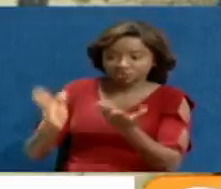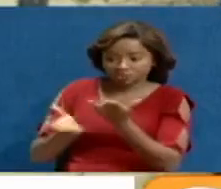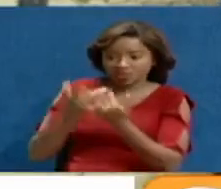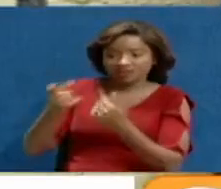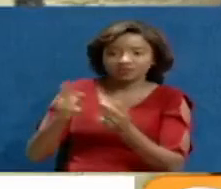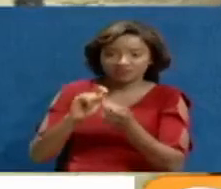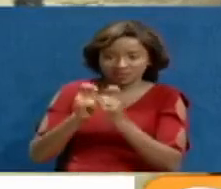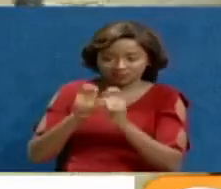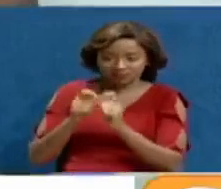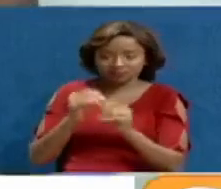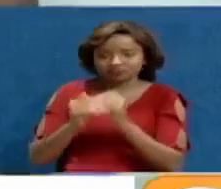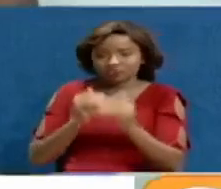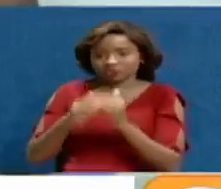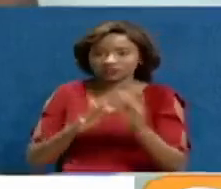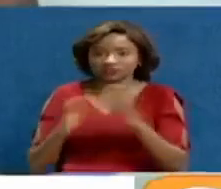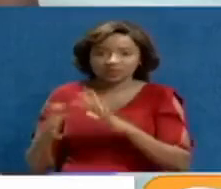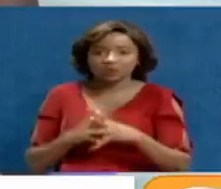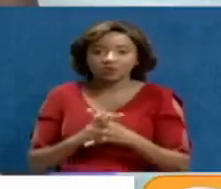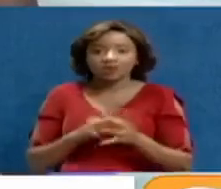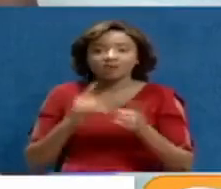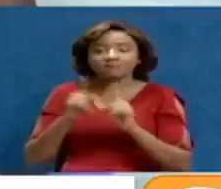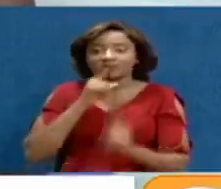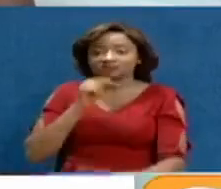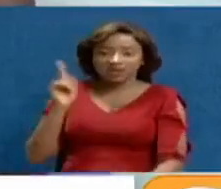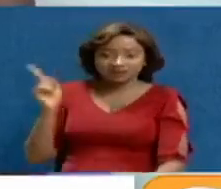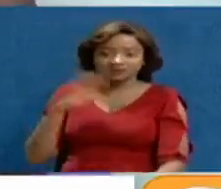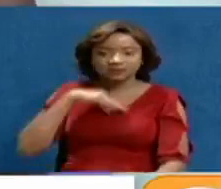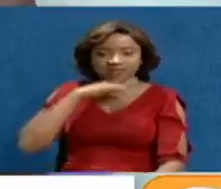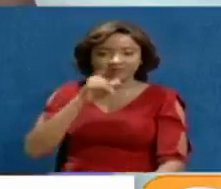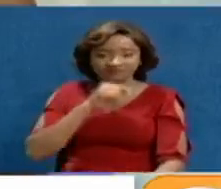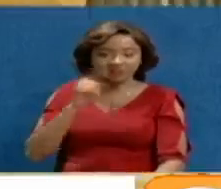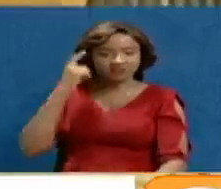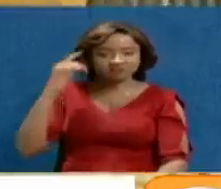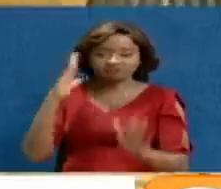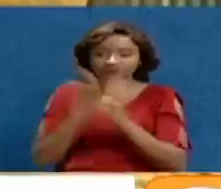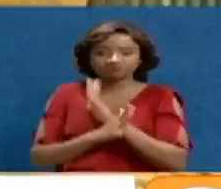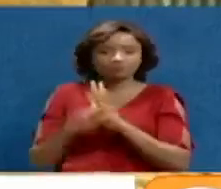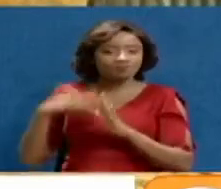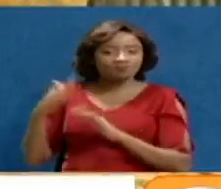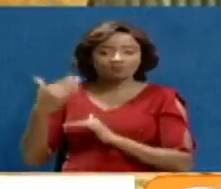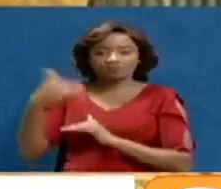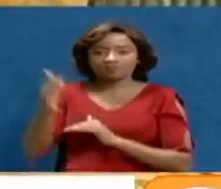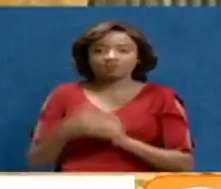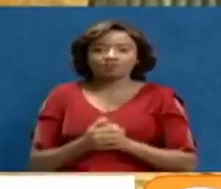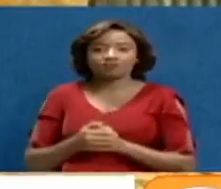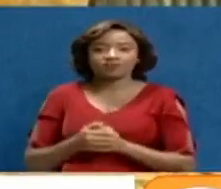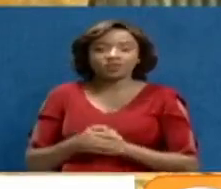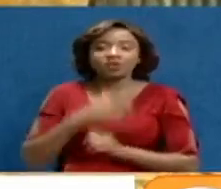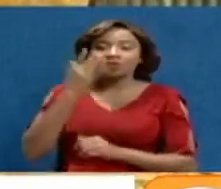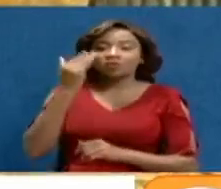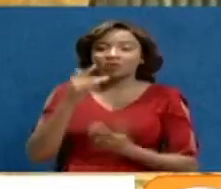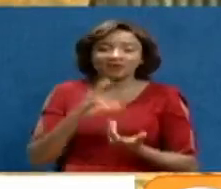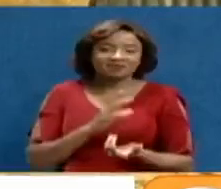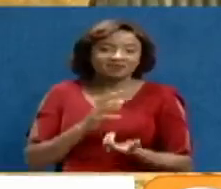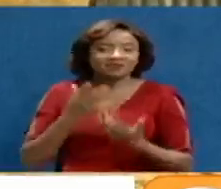undertake alteration proceedings. Mr. Oyugi's death and burial remained painful to his family for some time as they had to